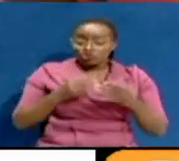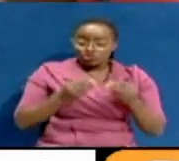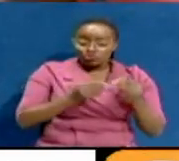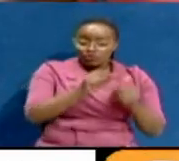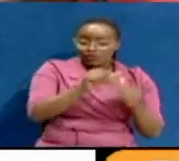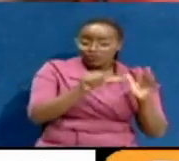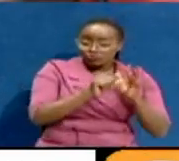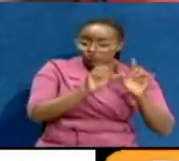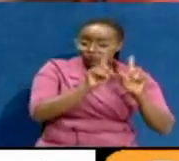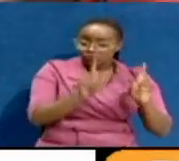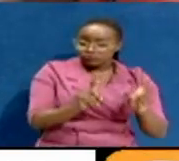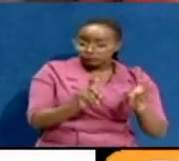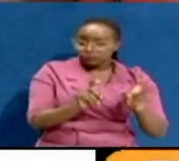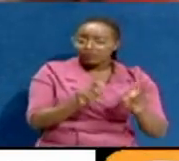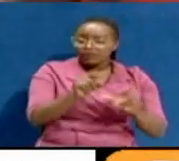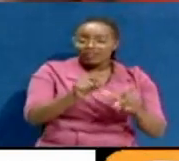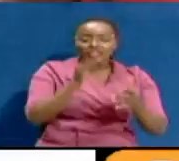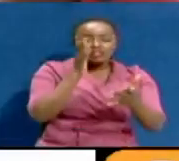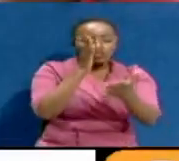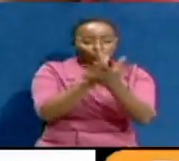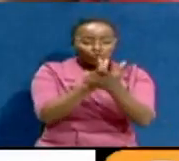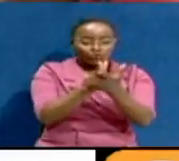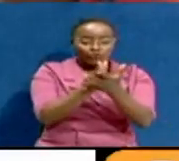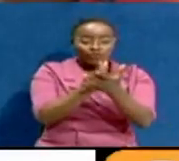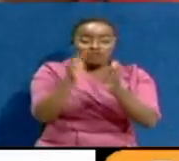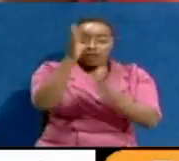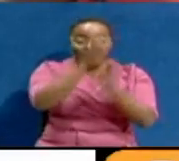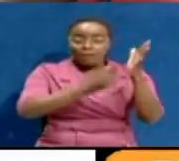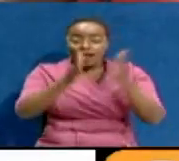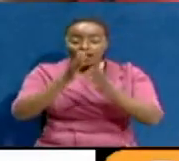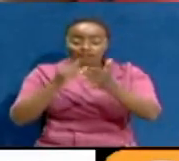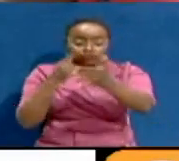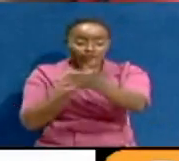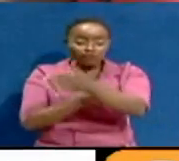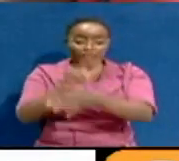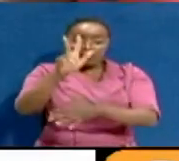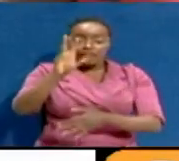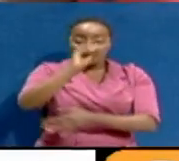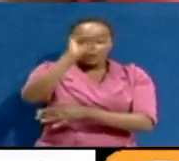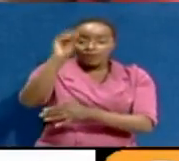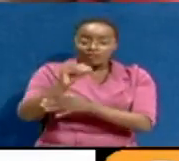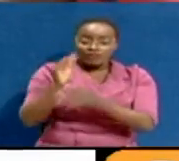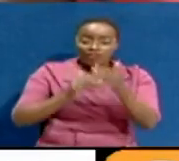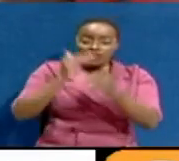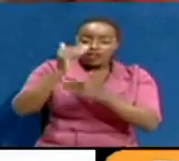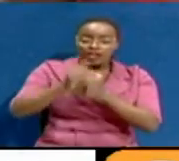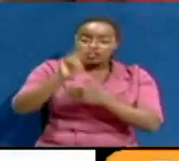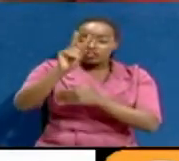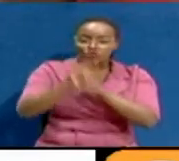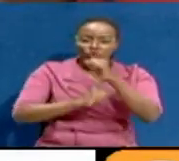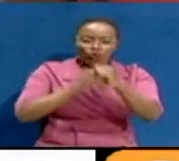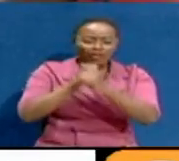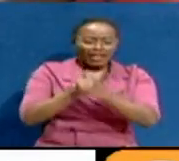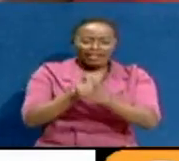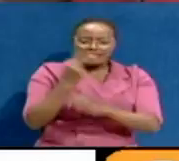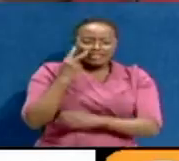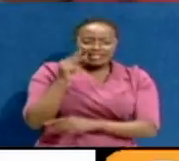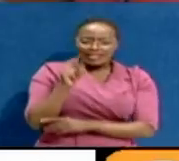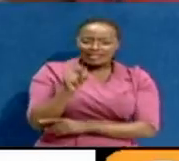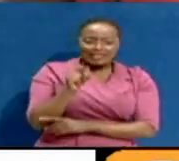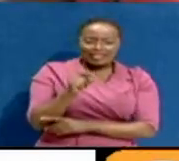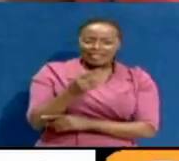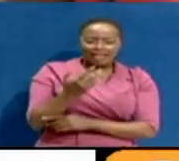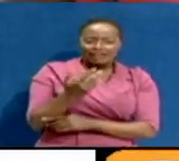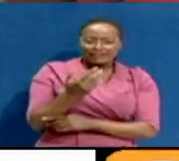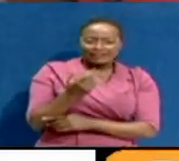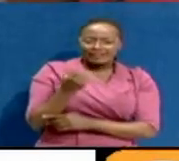this? That is very true. Planning to vaccinate 30% in the next 2 years does not make sense if we want to